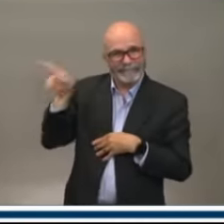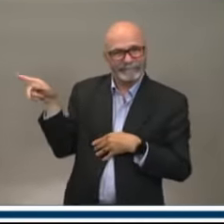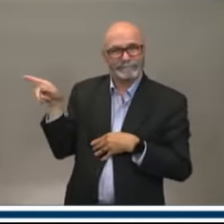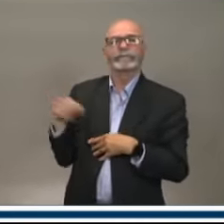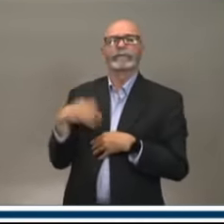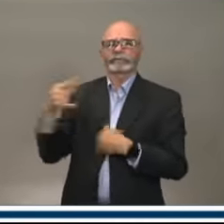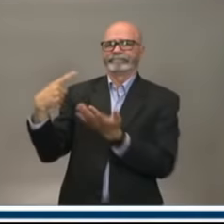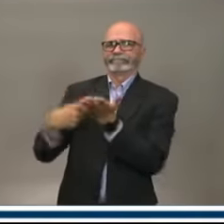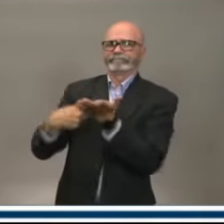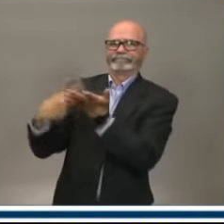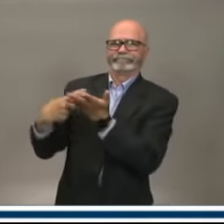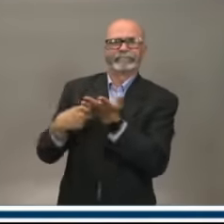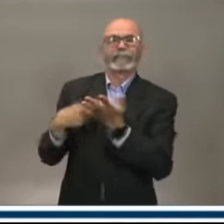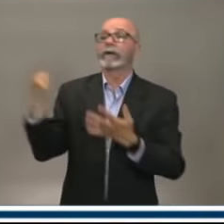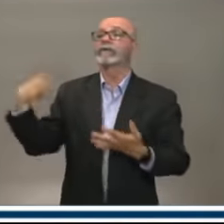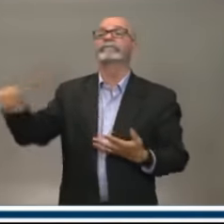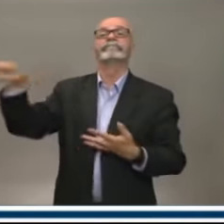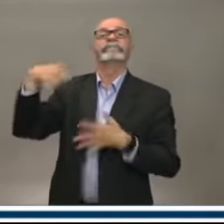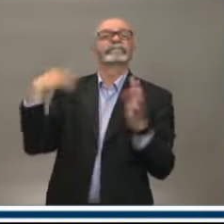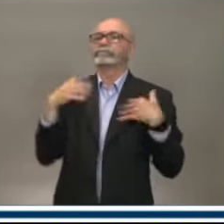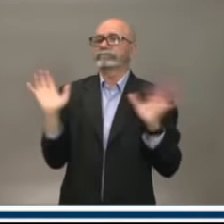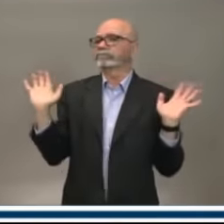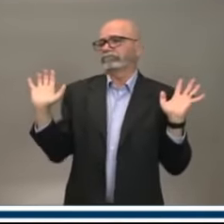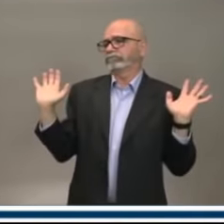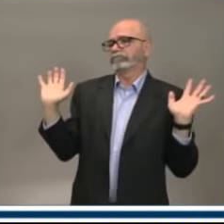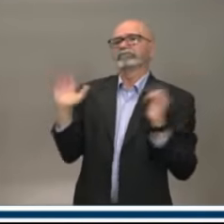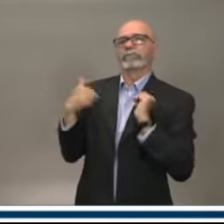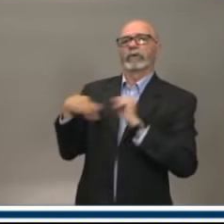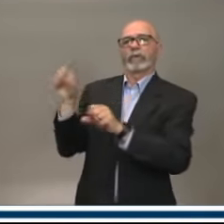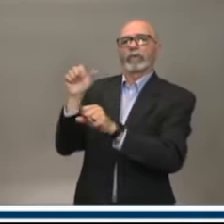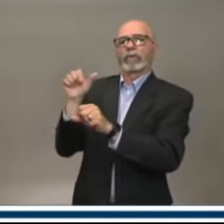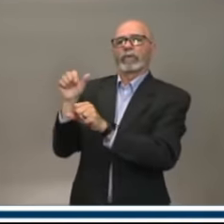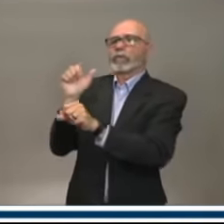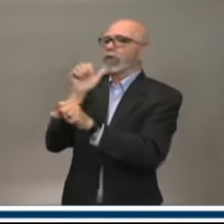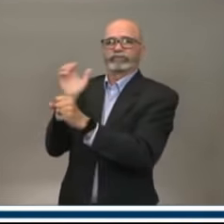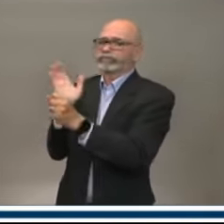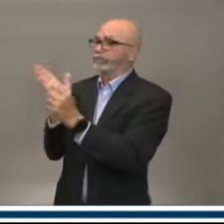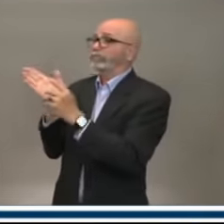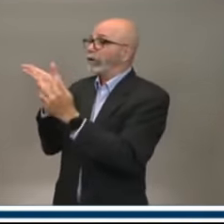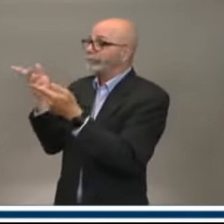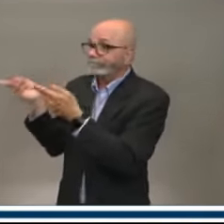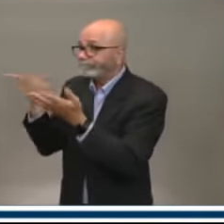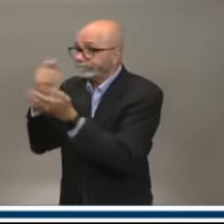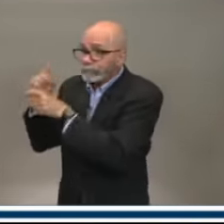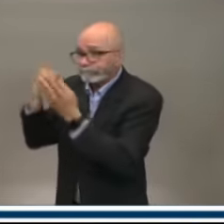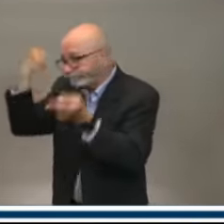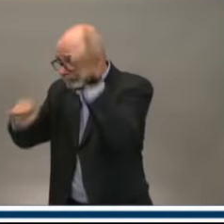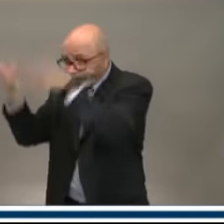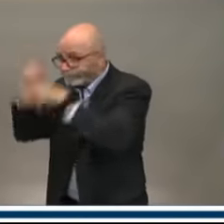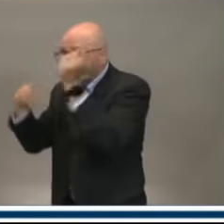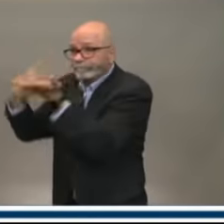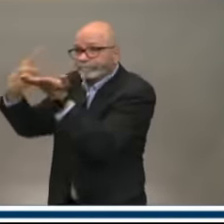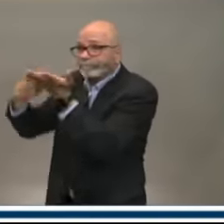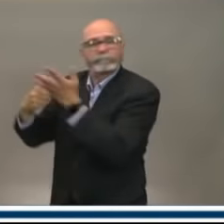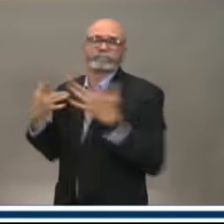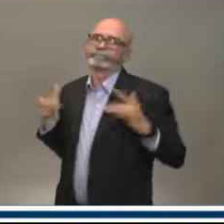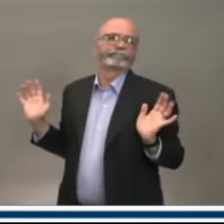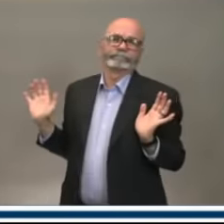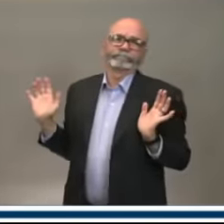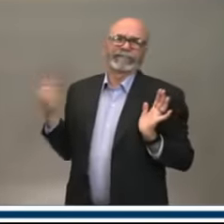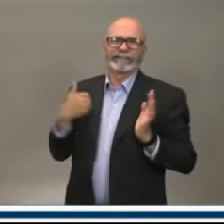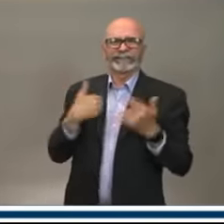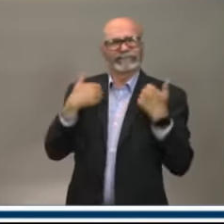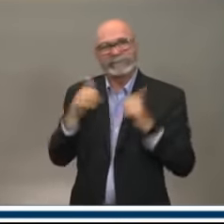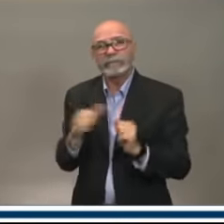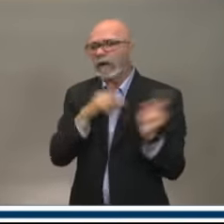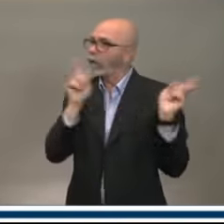transparent with you, our fellow Nova Scotians. Imagine, for the past 2 months, we have come here virtually every day